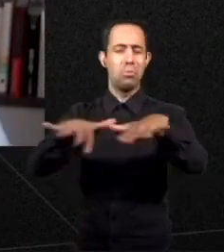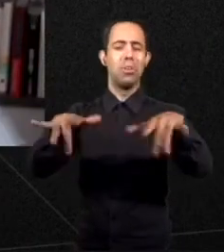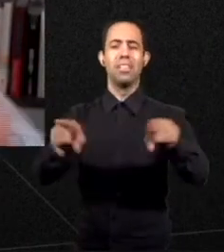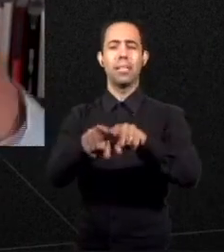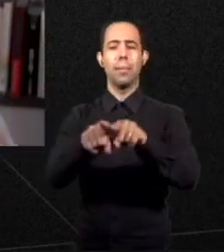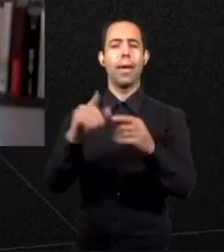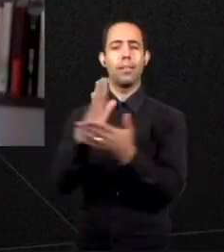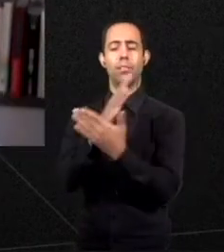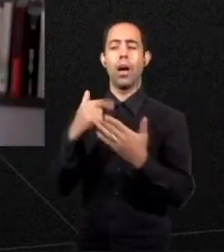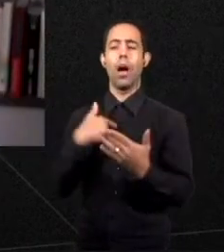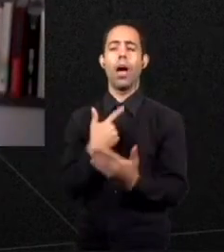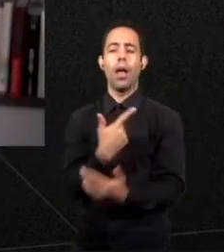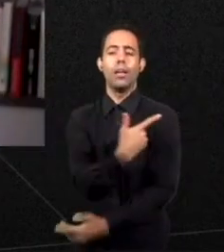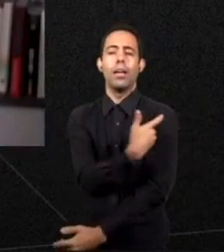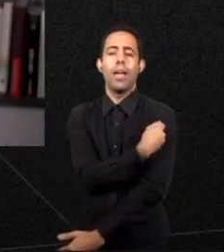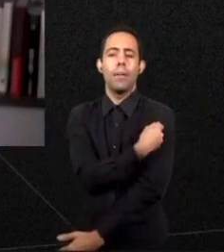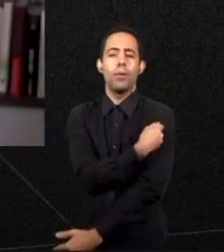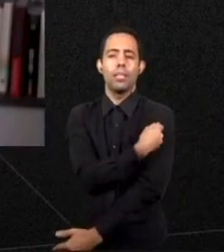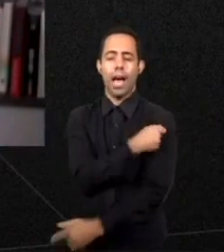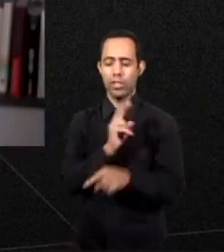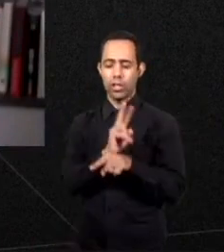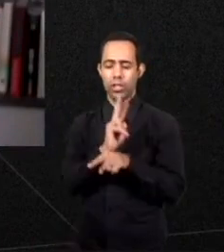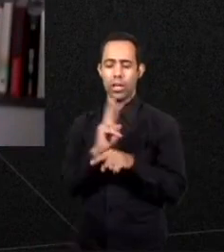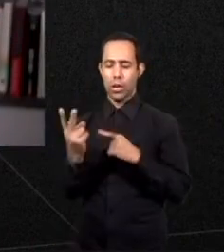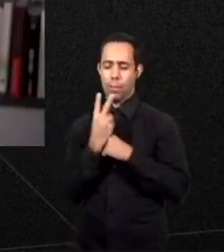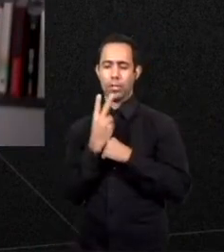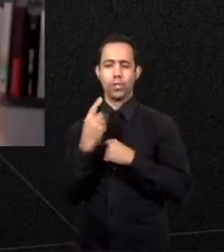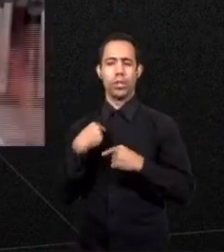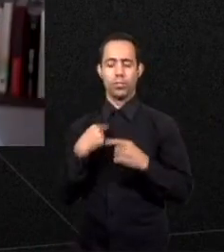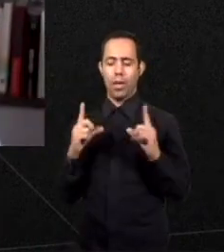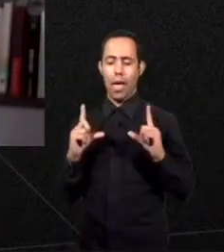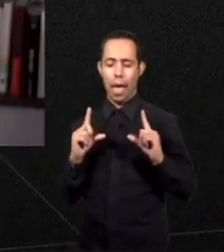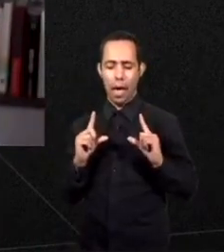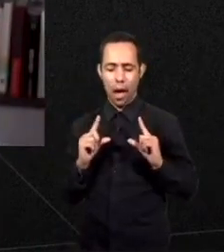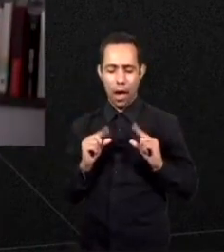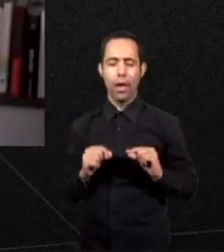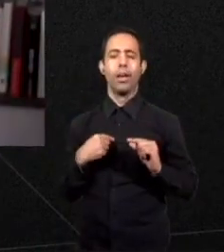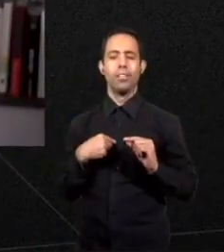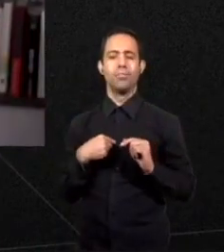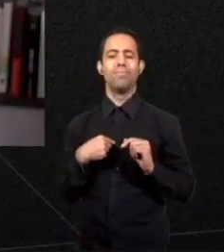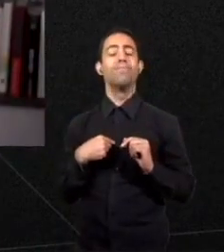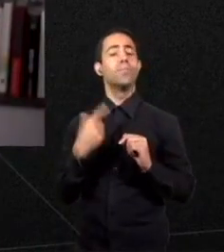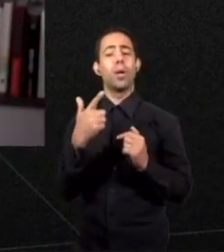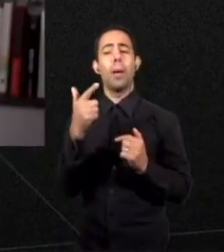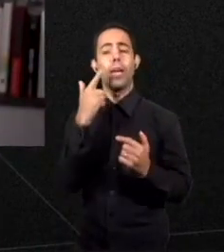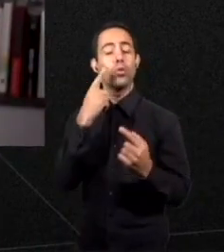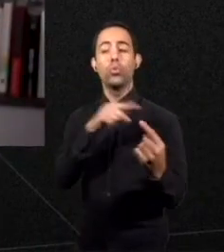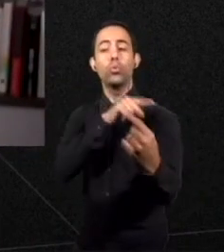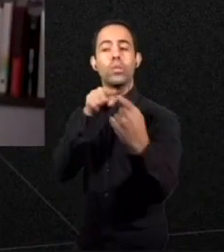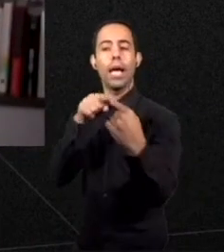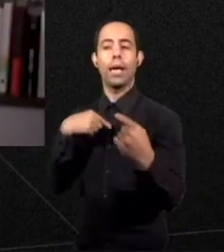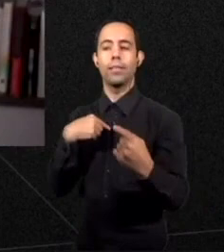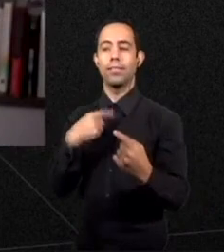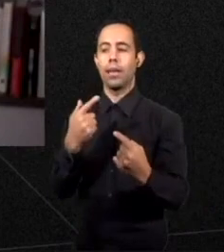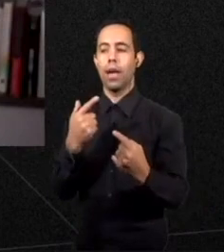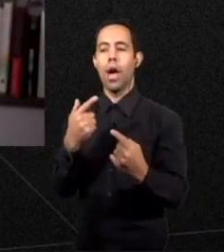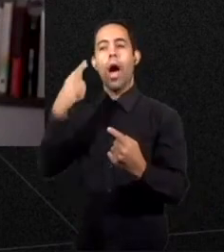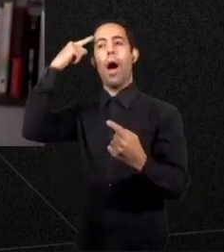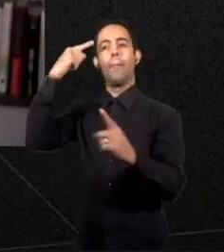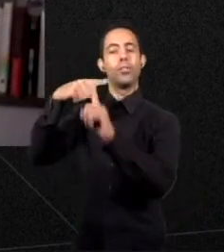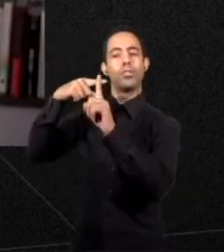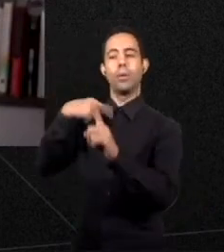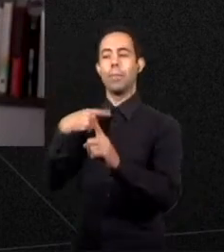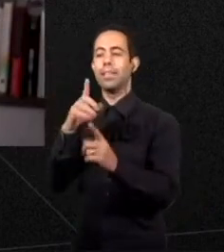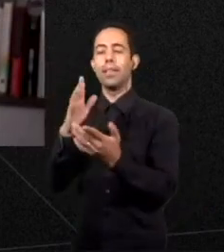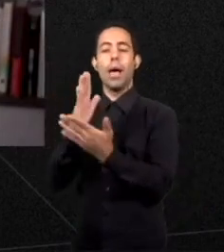have a new wave of infection. So really, it's not about altruism. It's about your own interest. If you want to protect